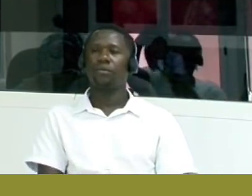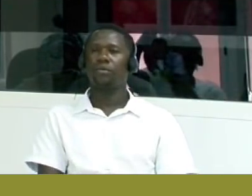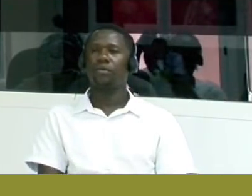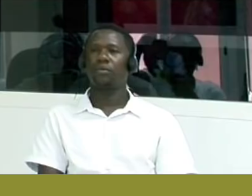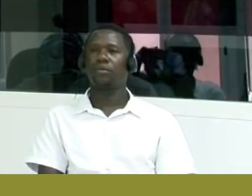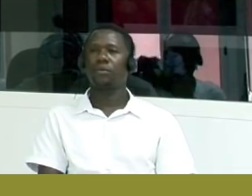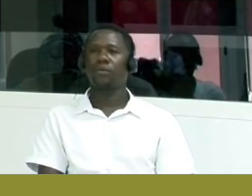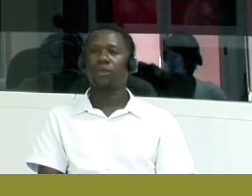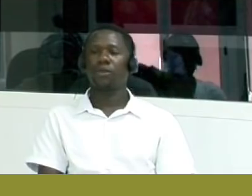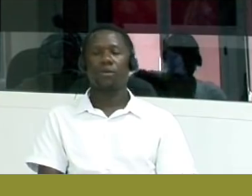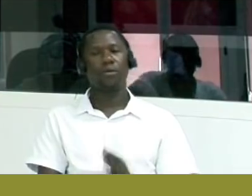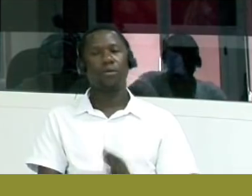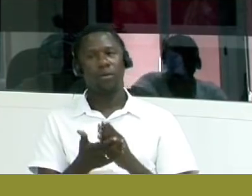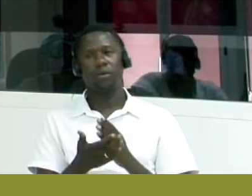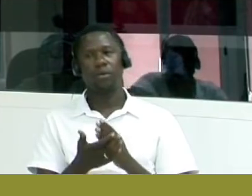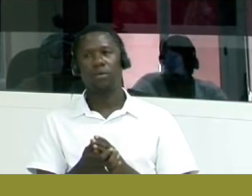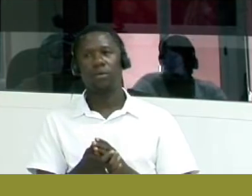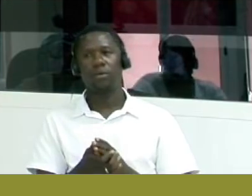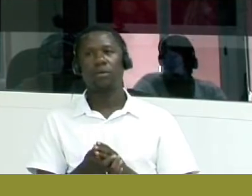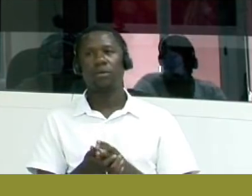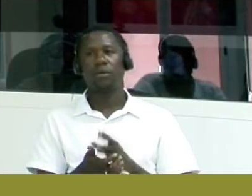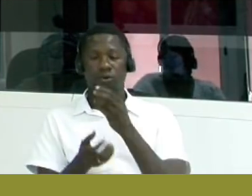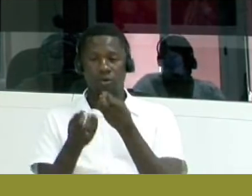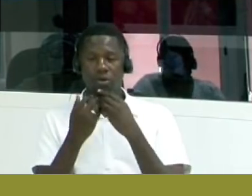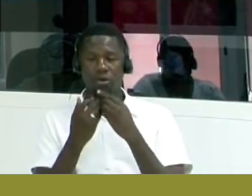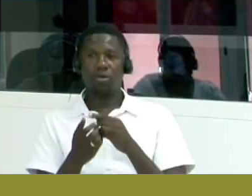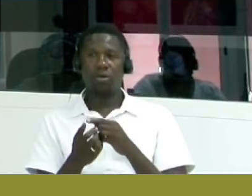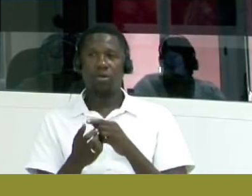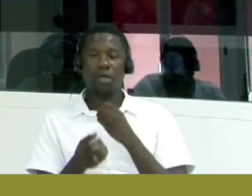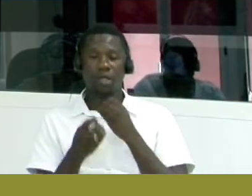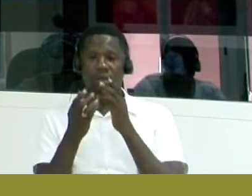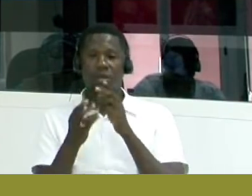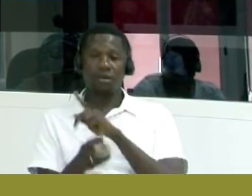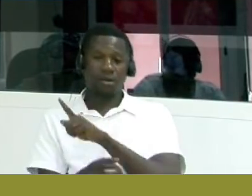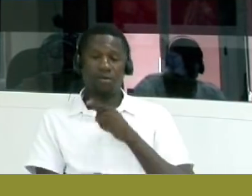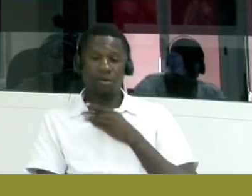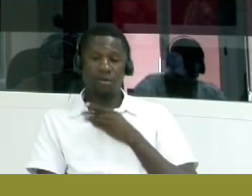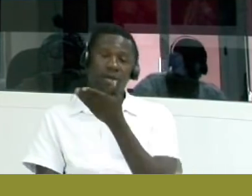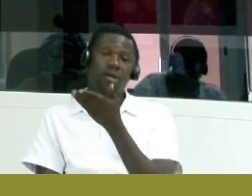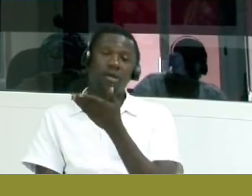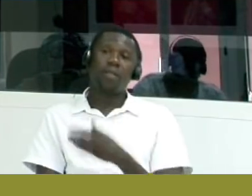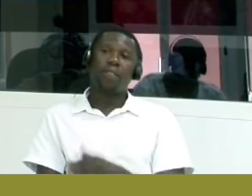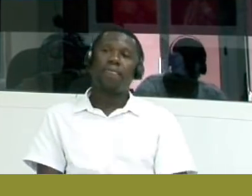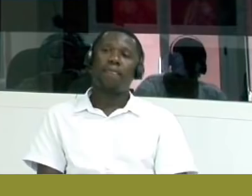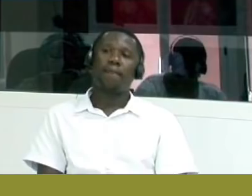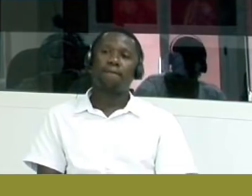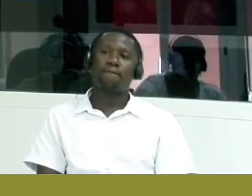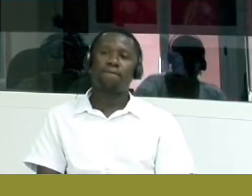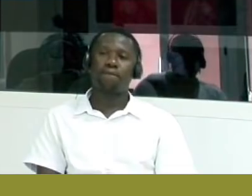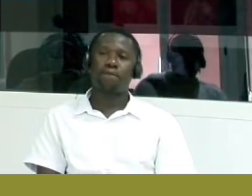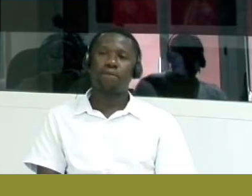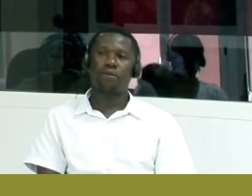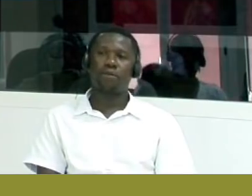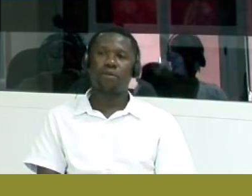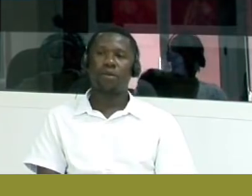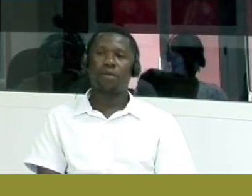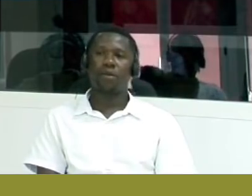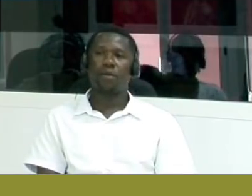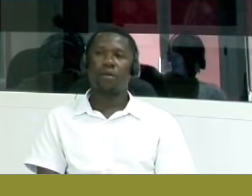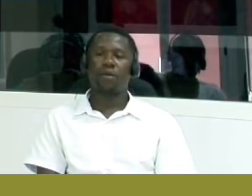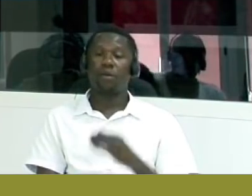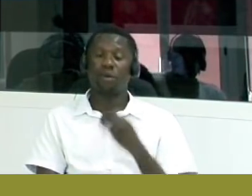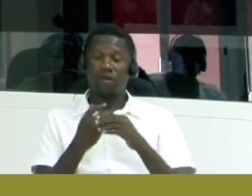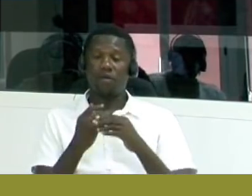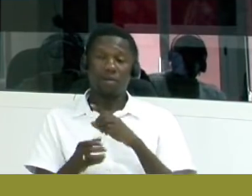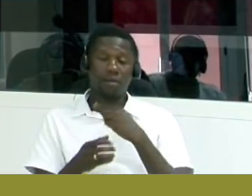Well, you told us... I said that they were there. Hold a second. You would gradually... I would never misrepresent